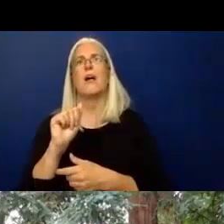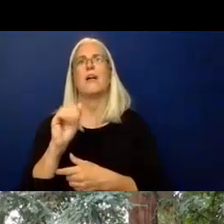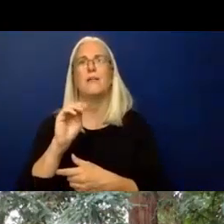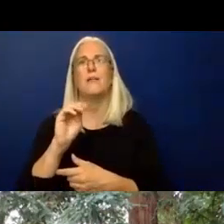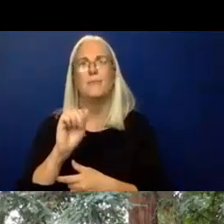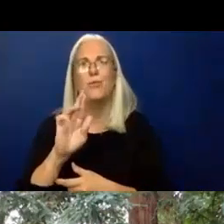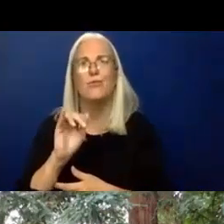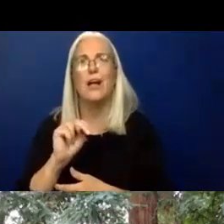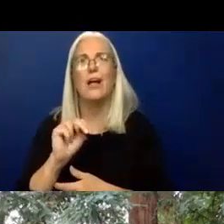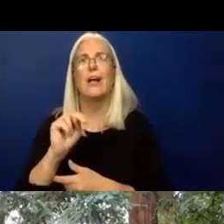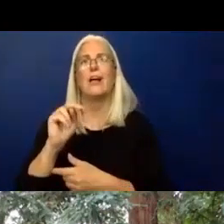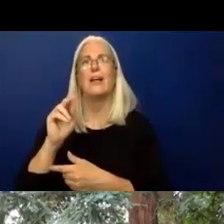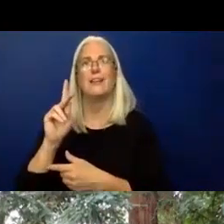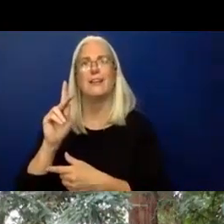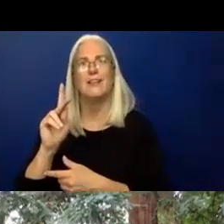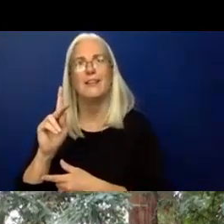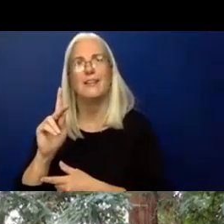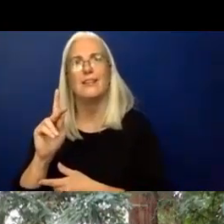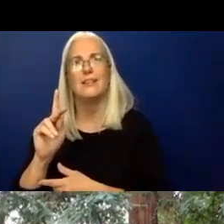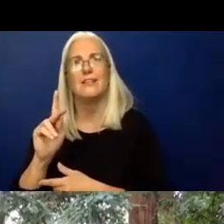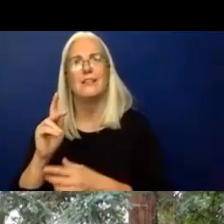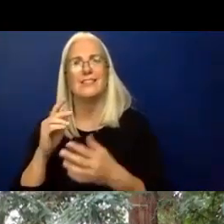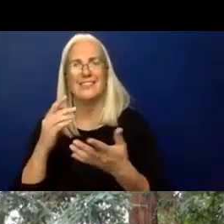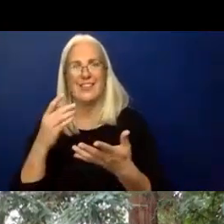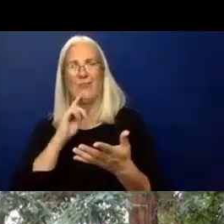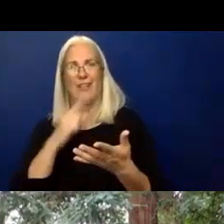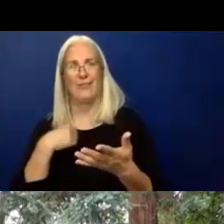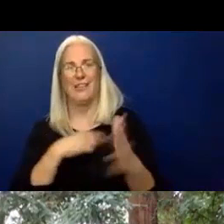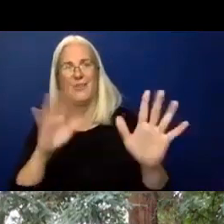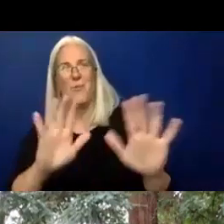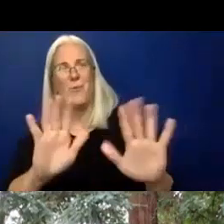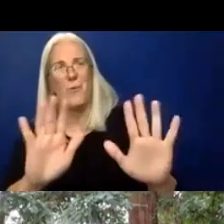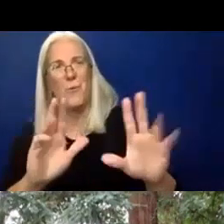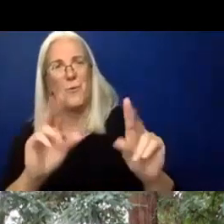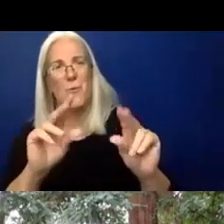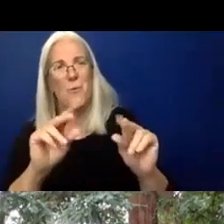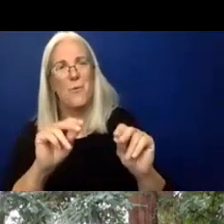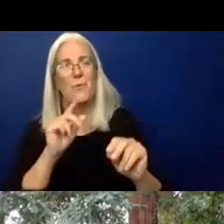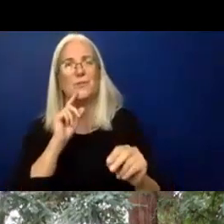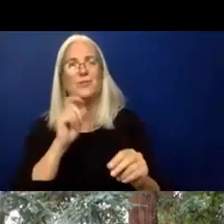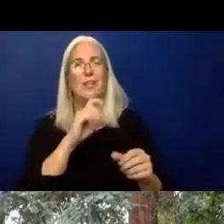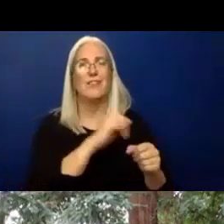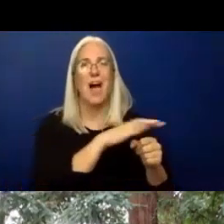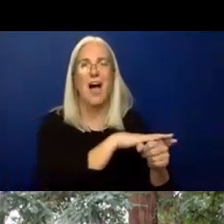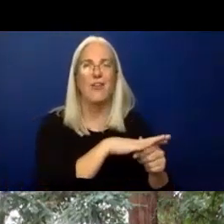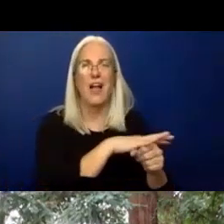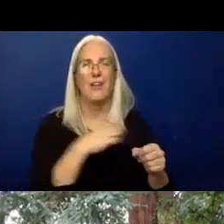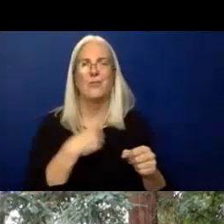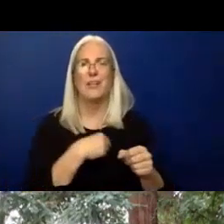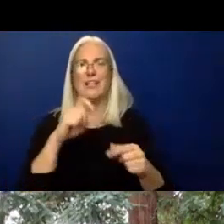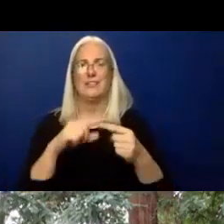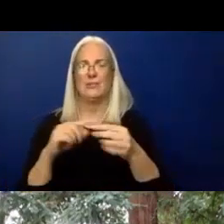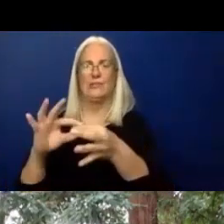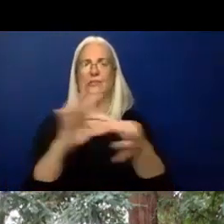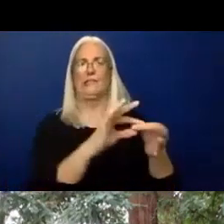specific. So that's something that we need to coordinate and work on together and try to verify